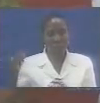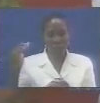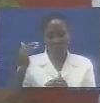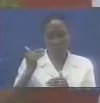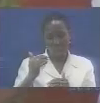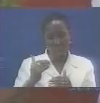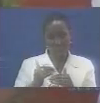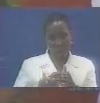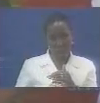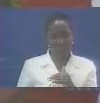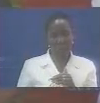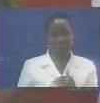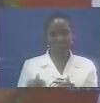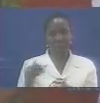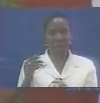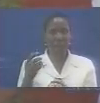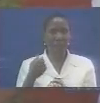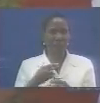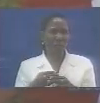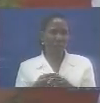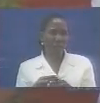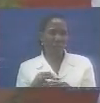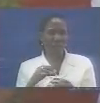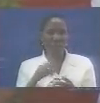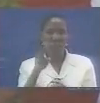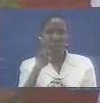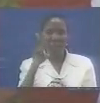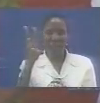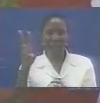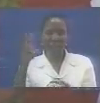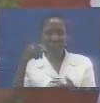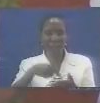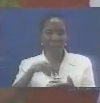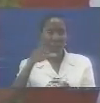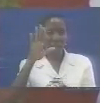falling short of target by some $26.5 million.